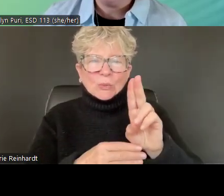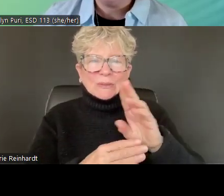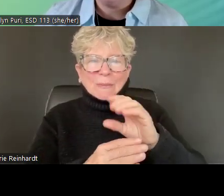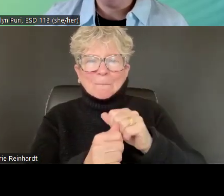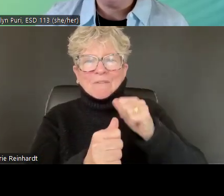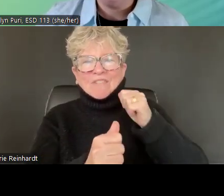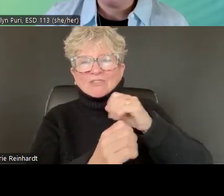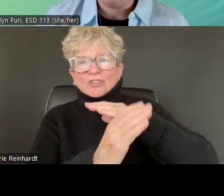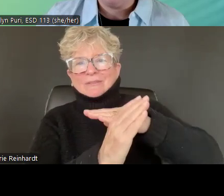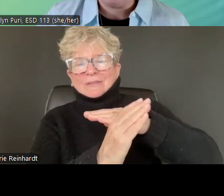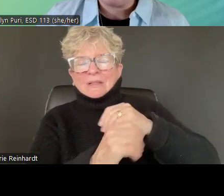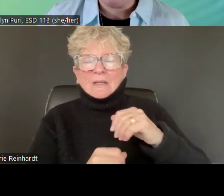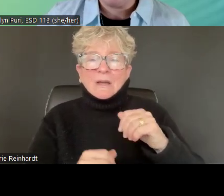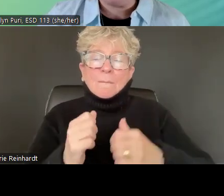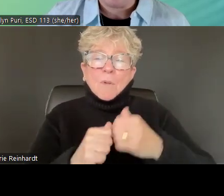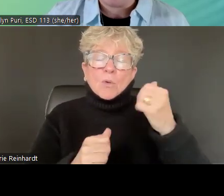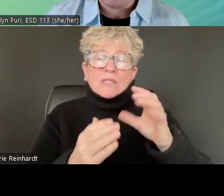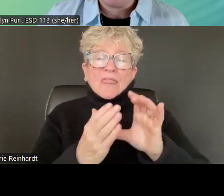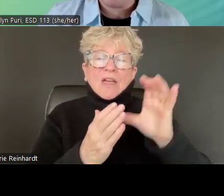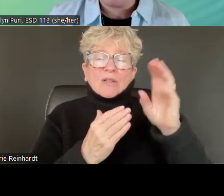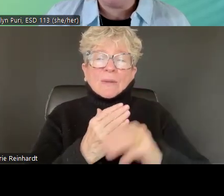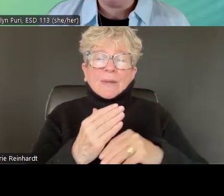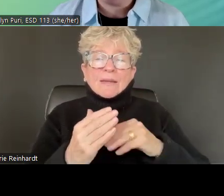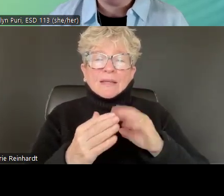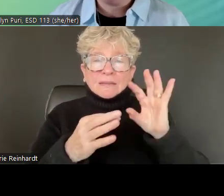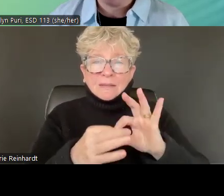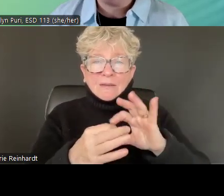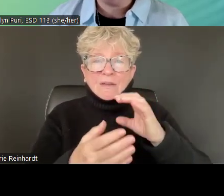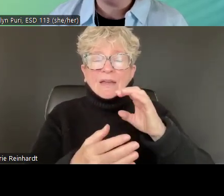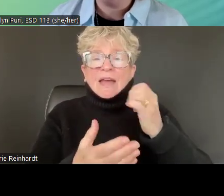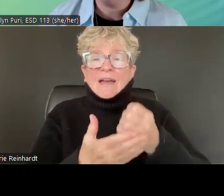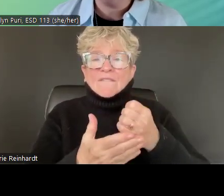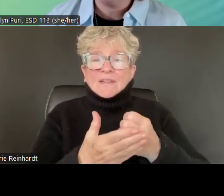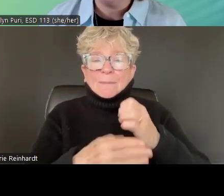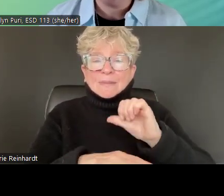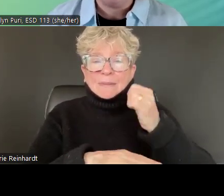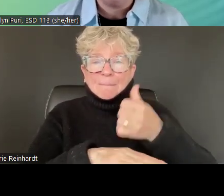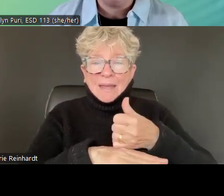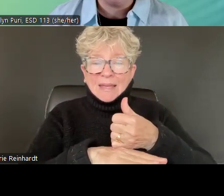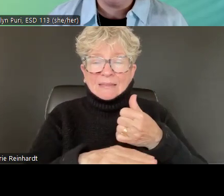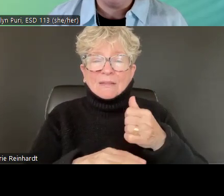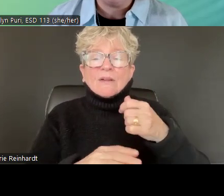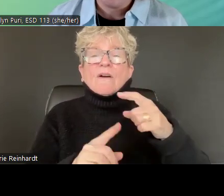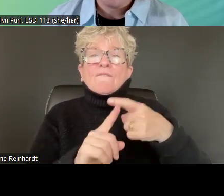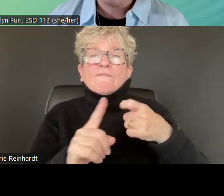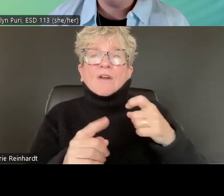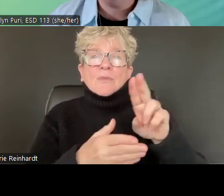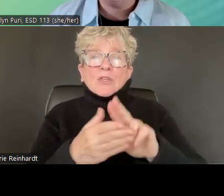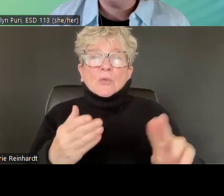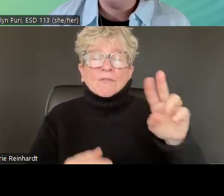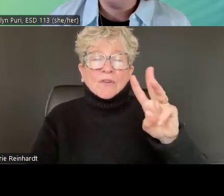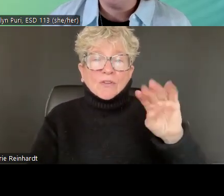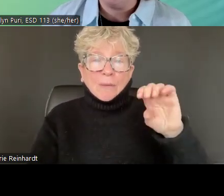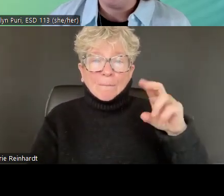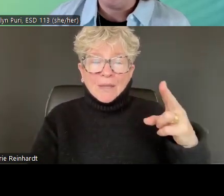this curriculum is evidence-based practice from the University of Michigan Medical School and